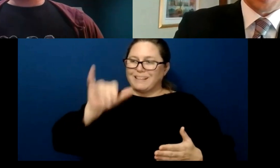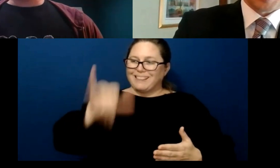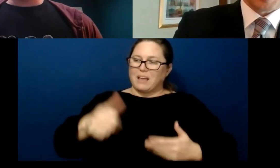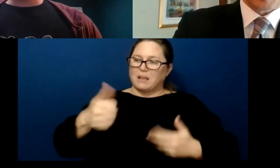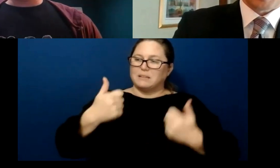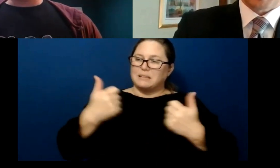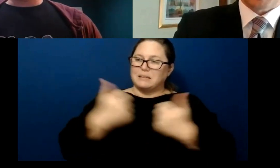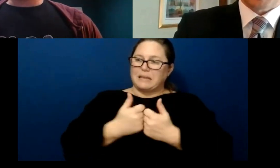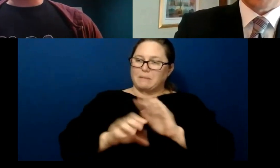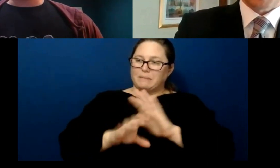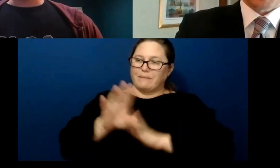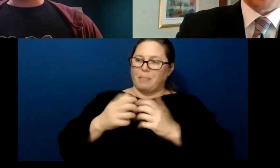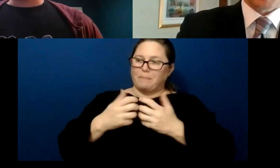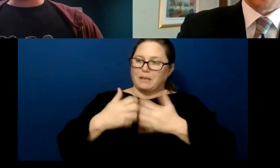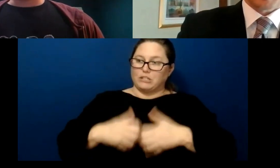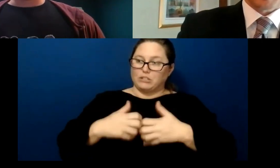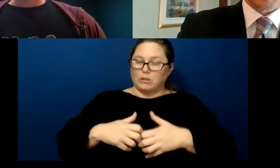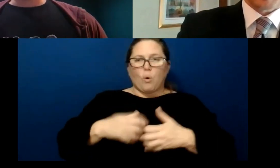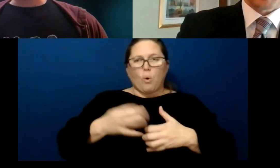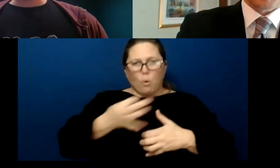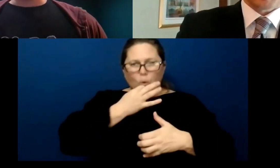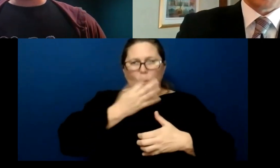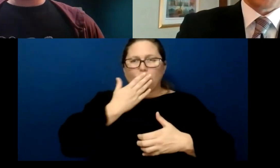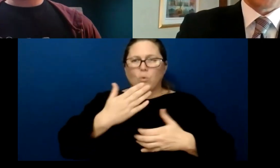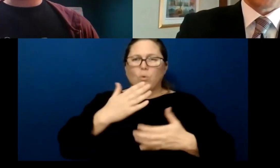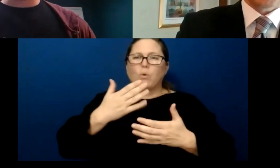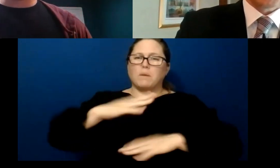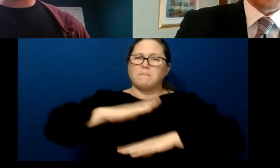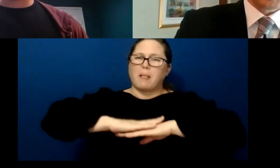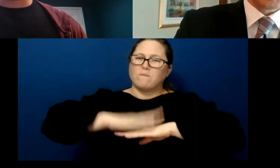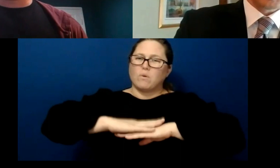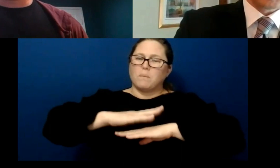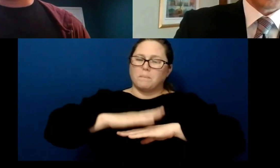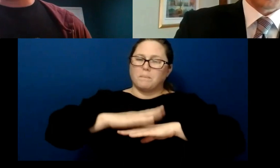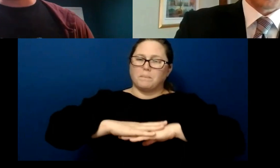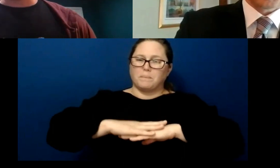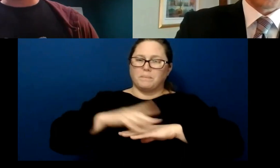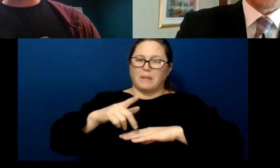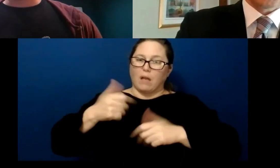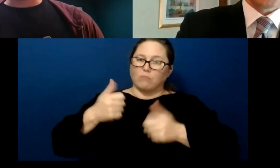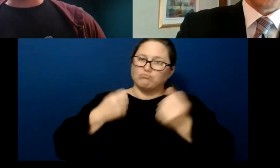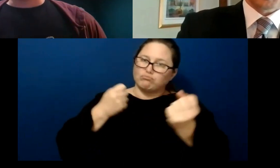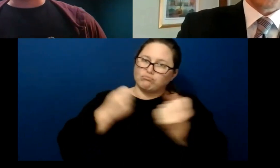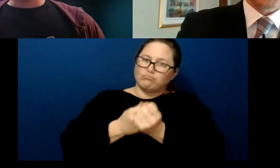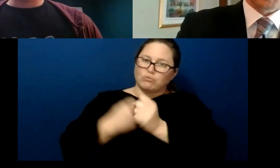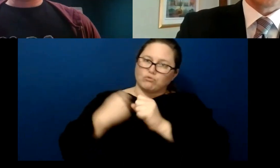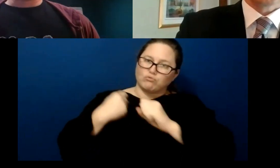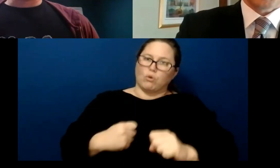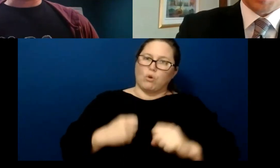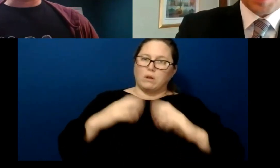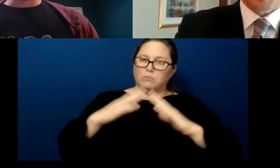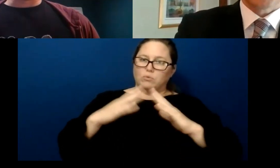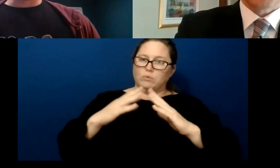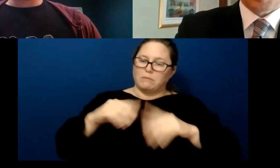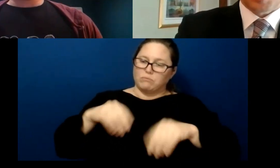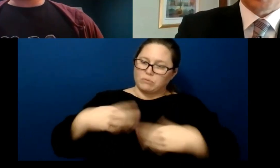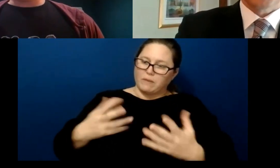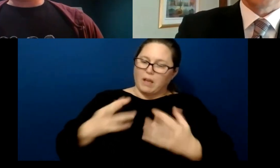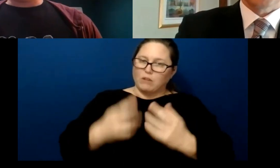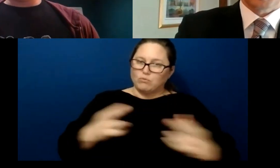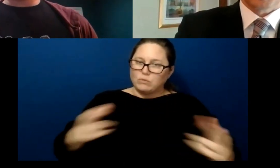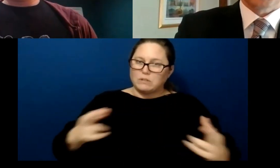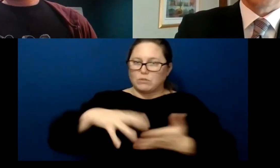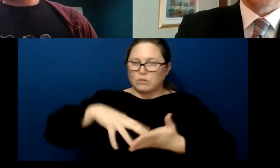a really, really good platform around it and a really good community to provide resources to learn. But in